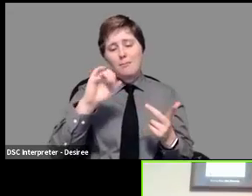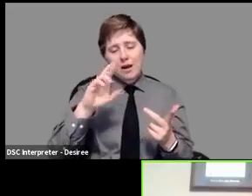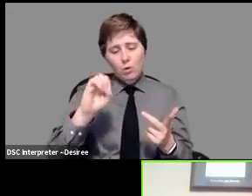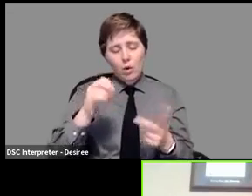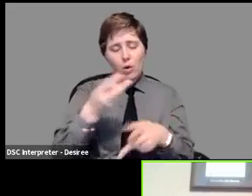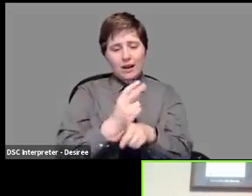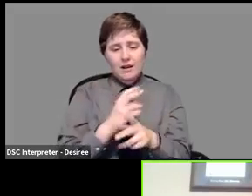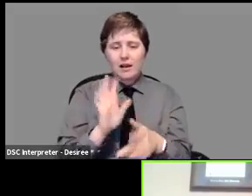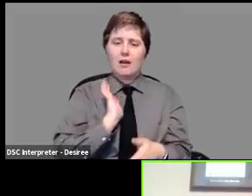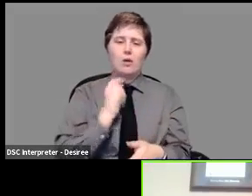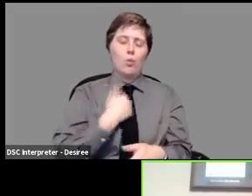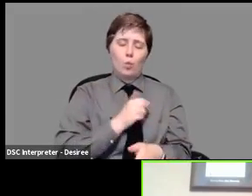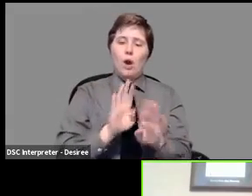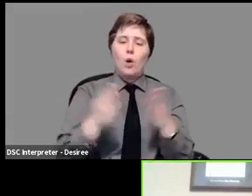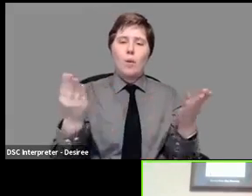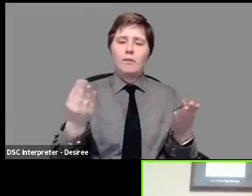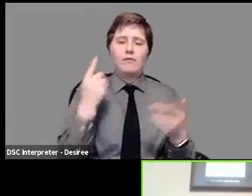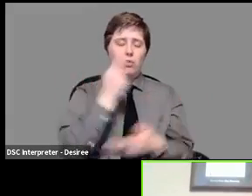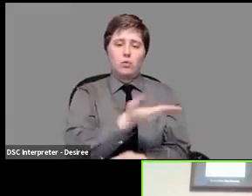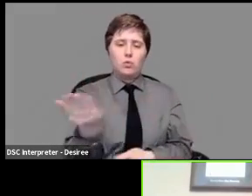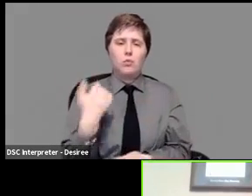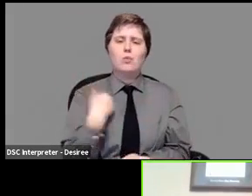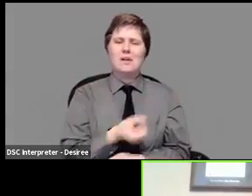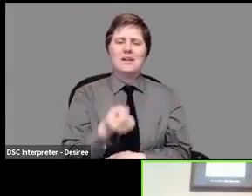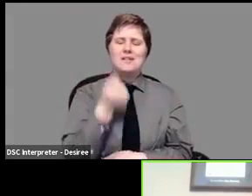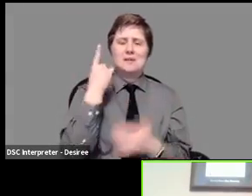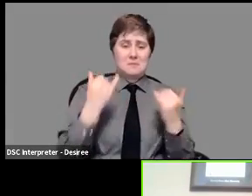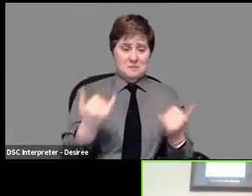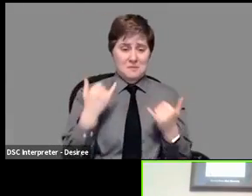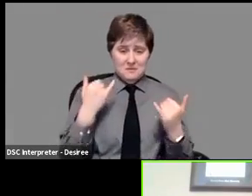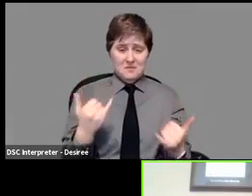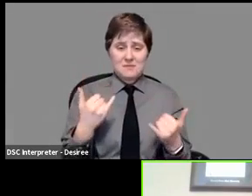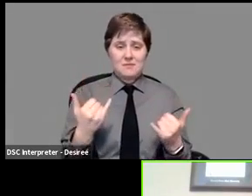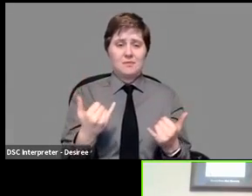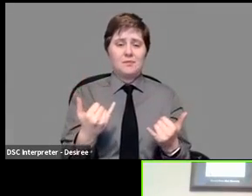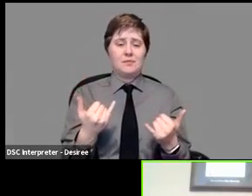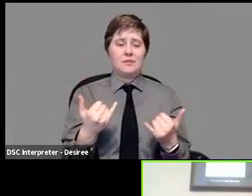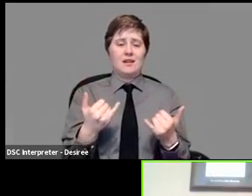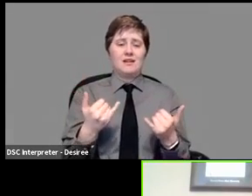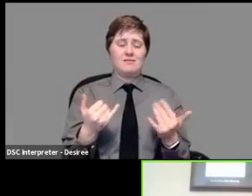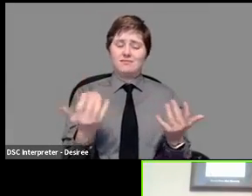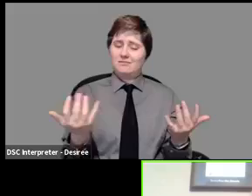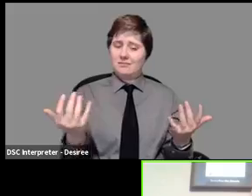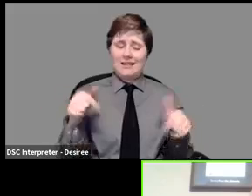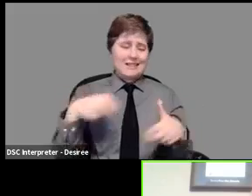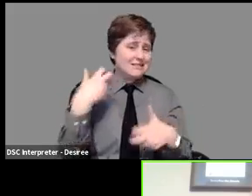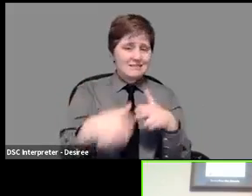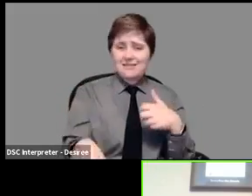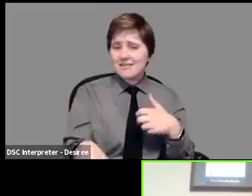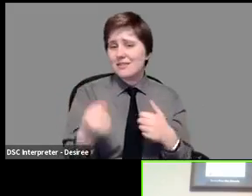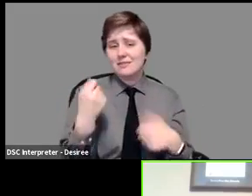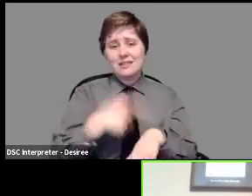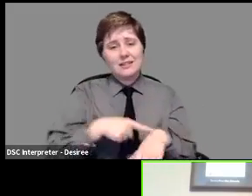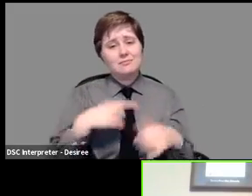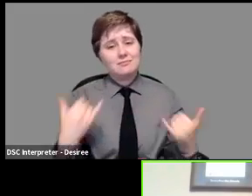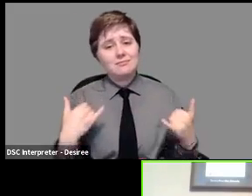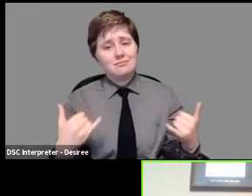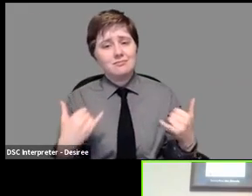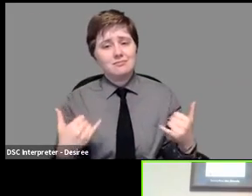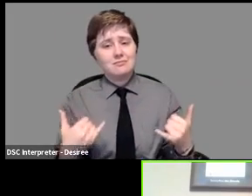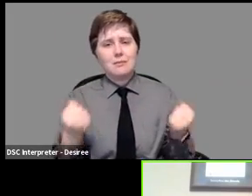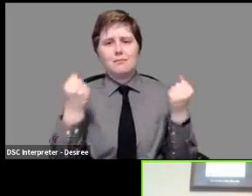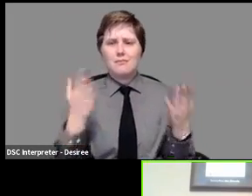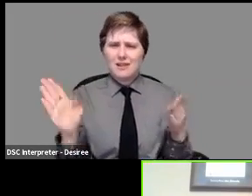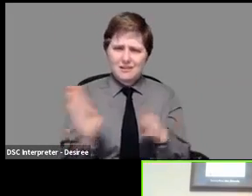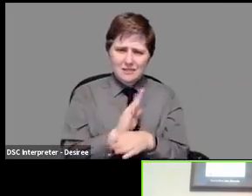our doors are open. We understand that at this pandemic, and understand this is a tough time, right? So the number of businesses